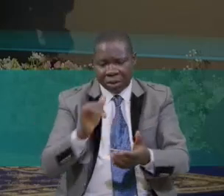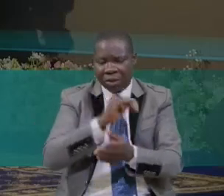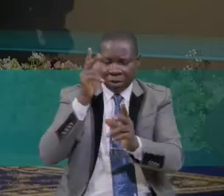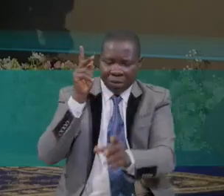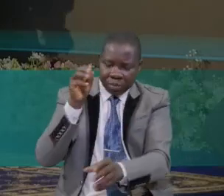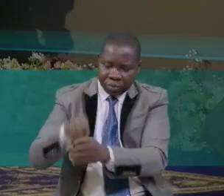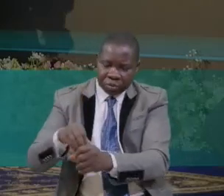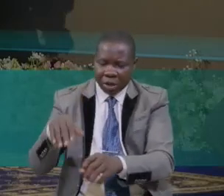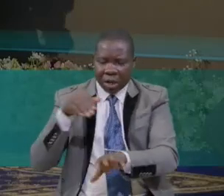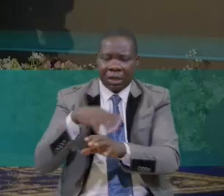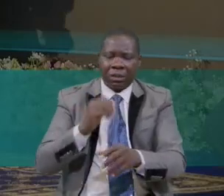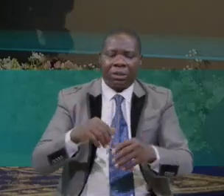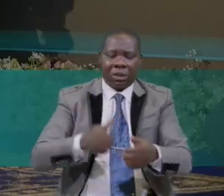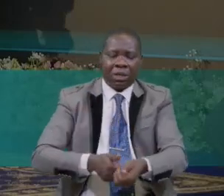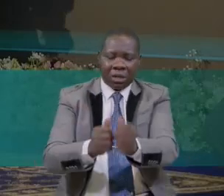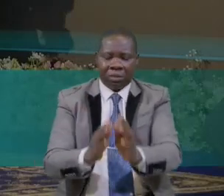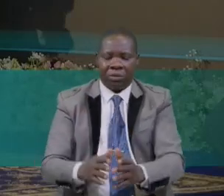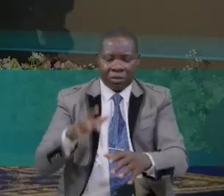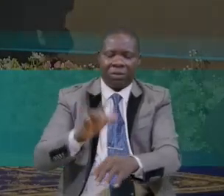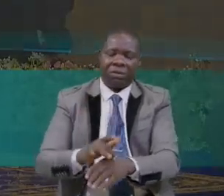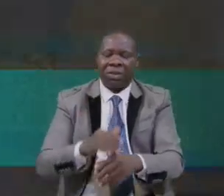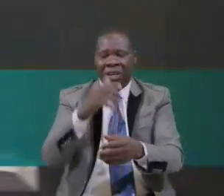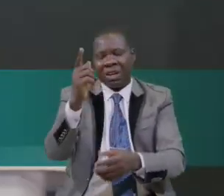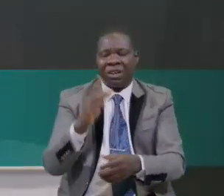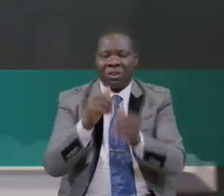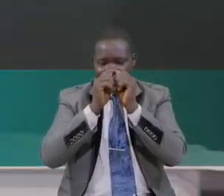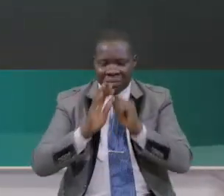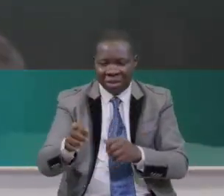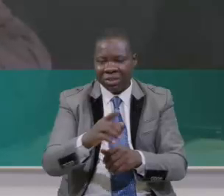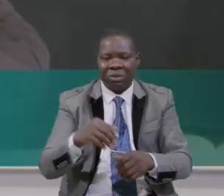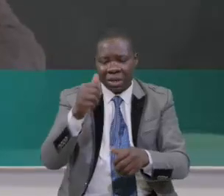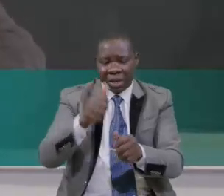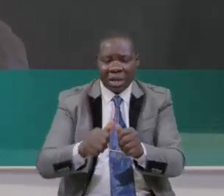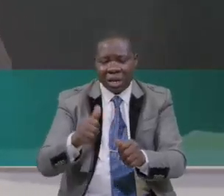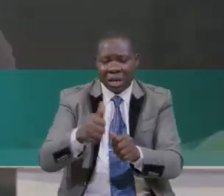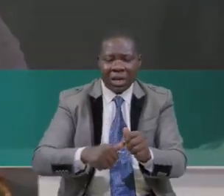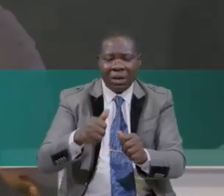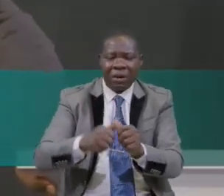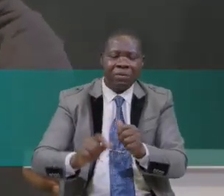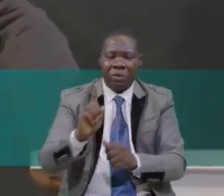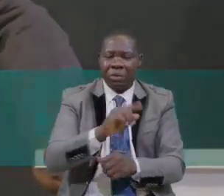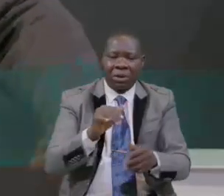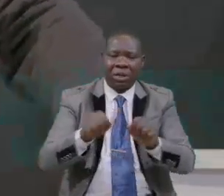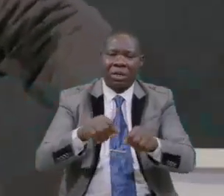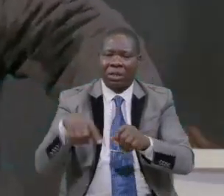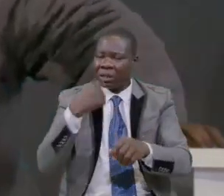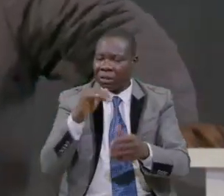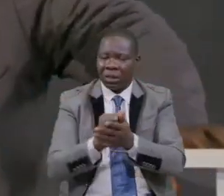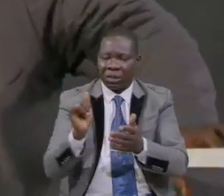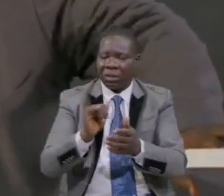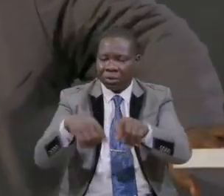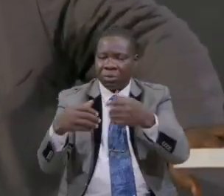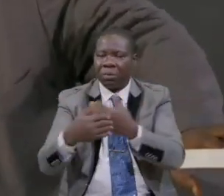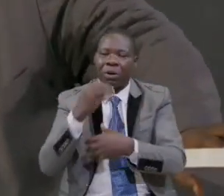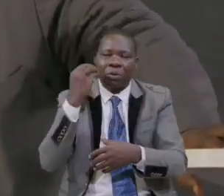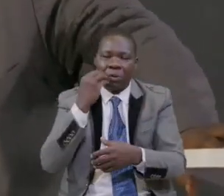you, God bless you. Everybody can say that. They go back home, examine, check up. All those people who have